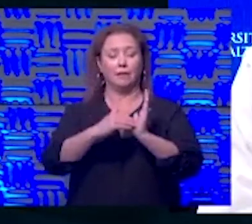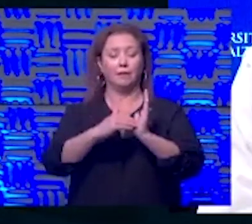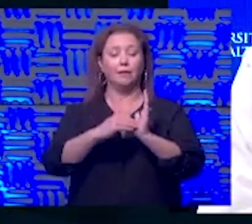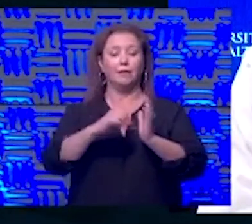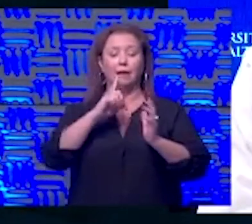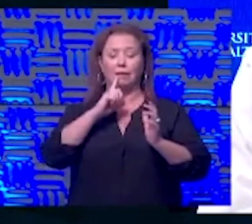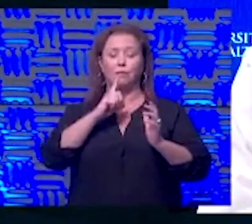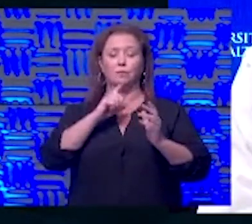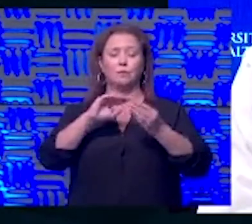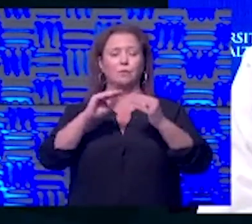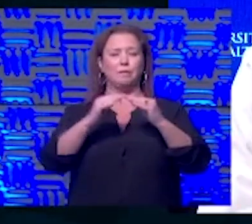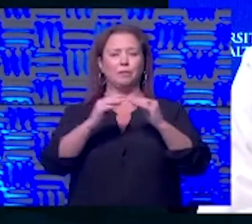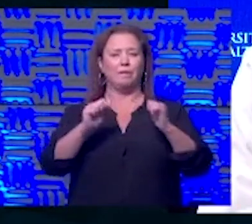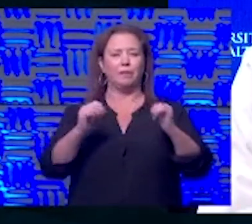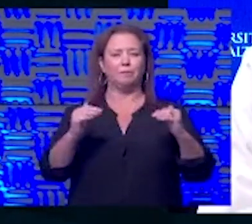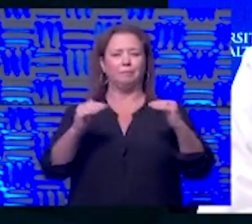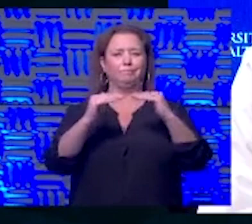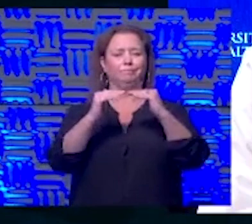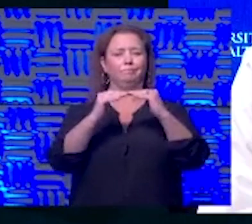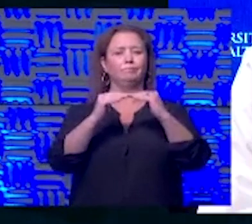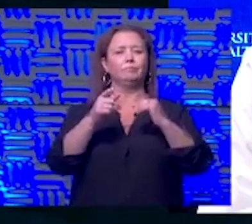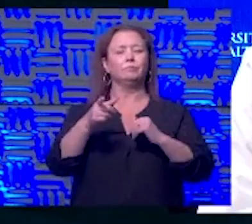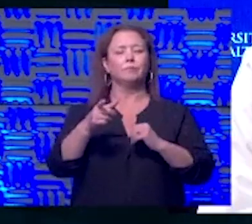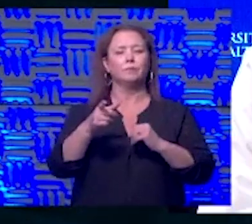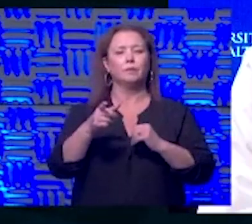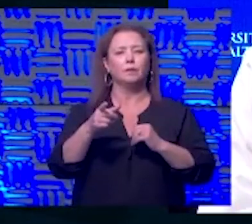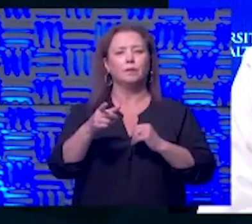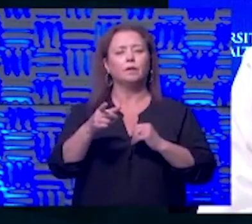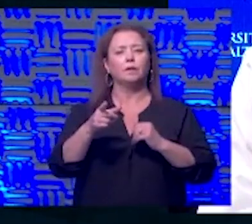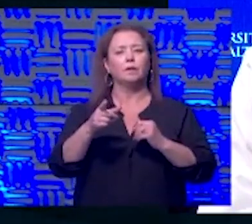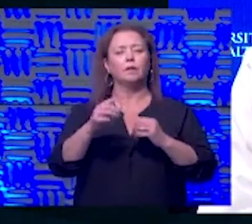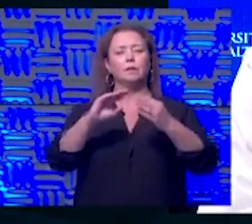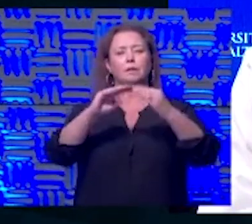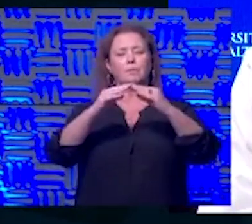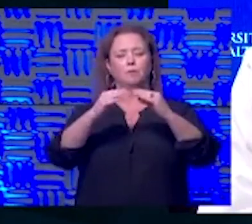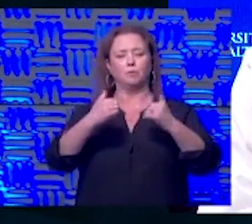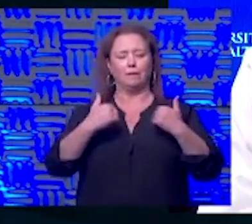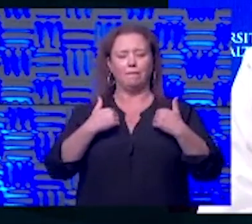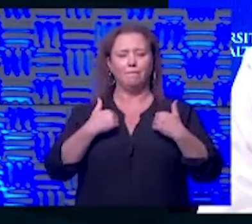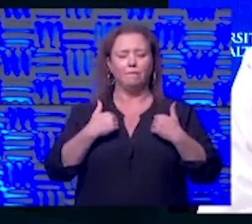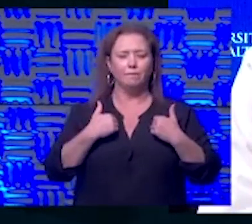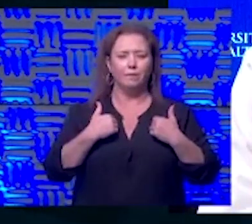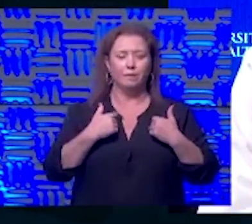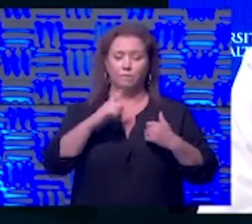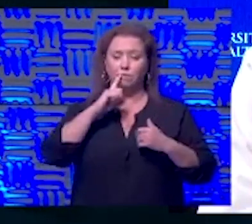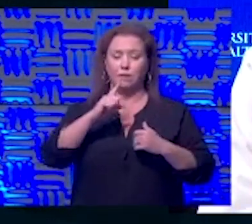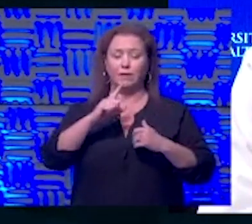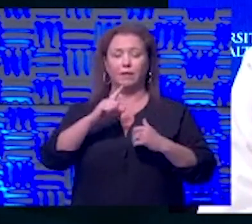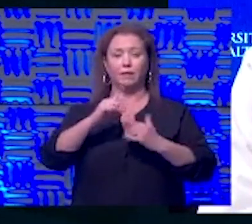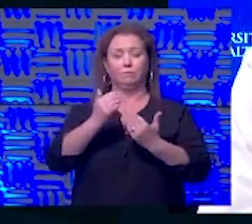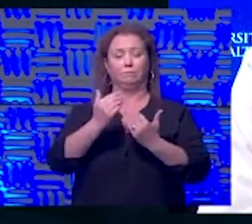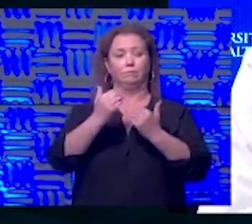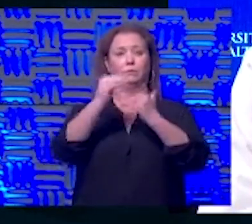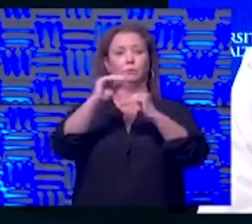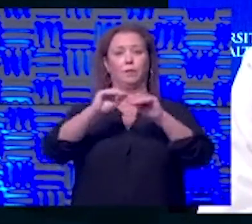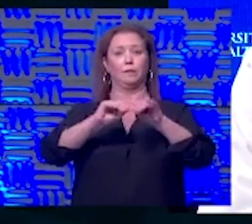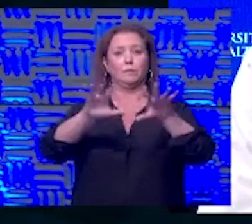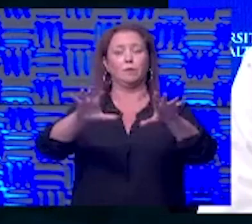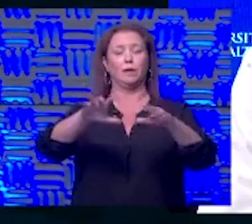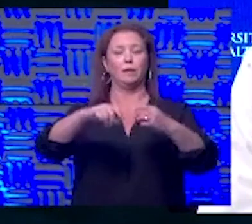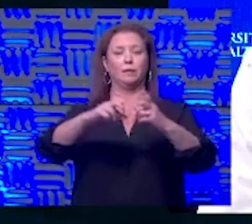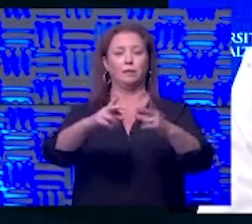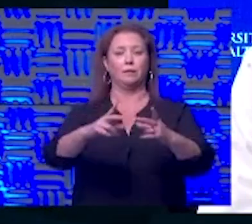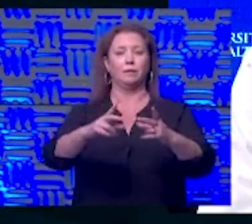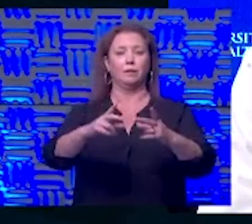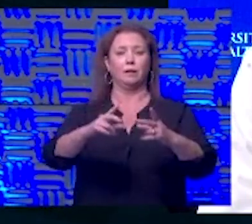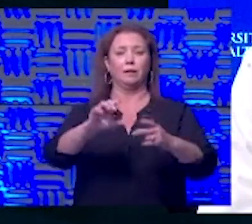things together. But the ways in which we have really gained the virus in those facilities,